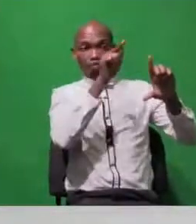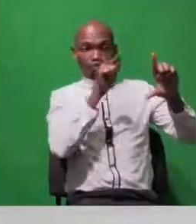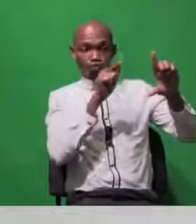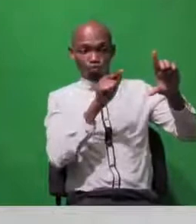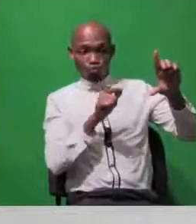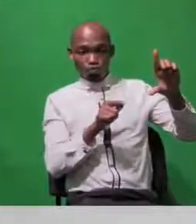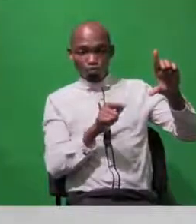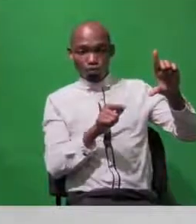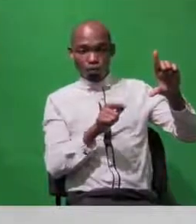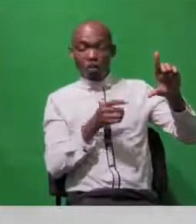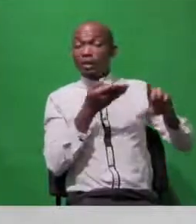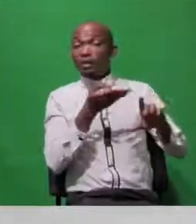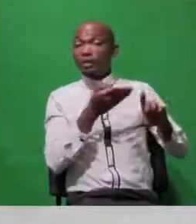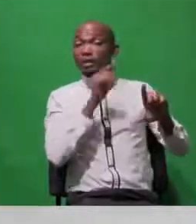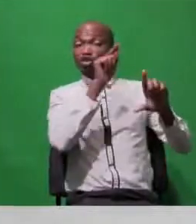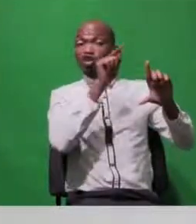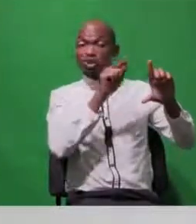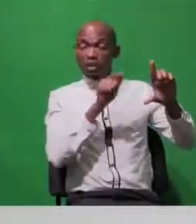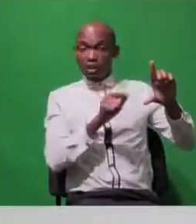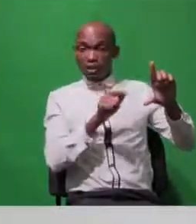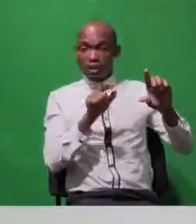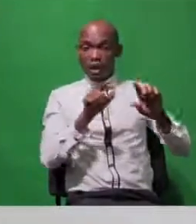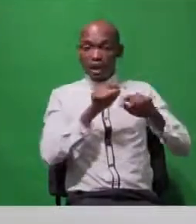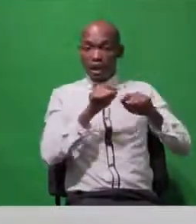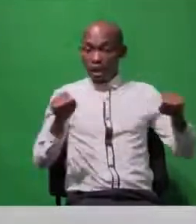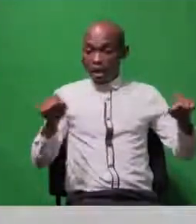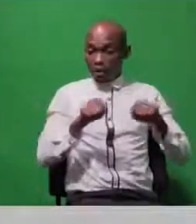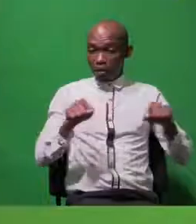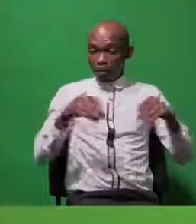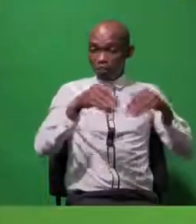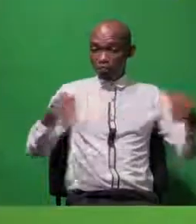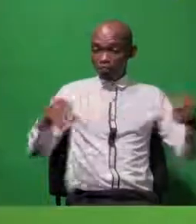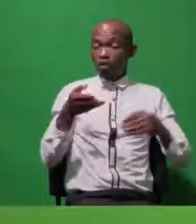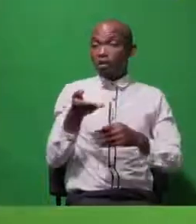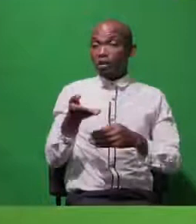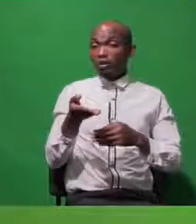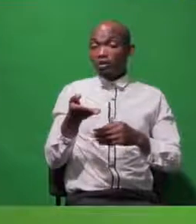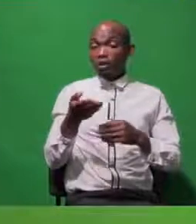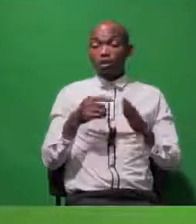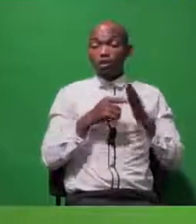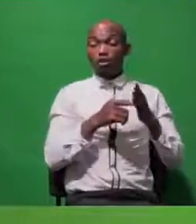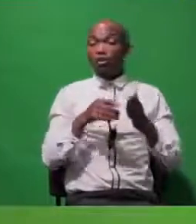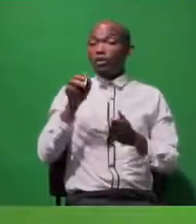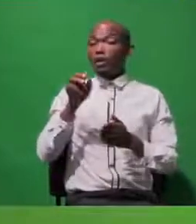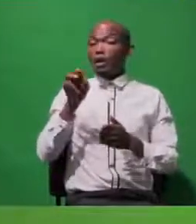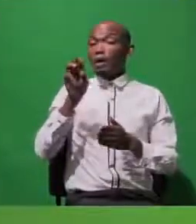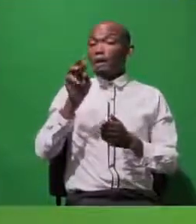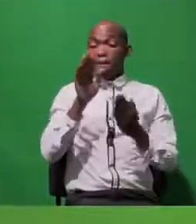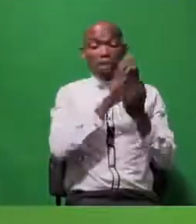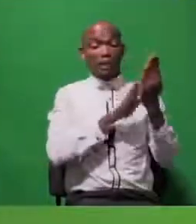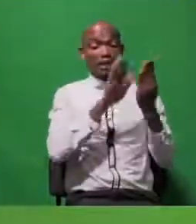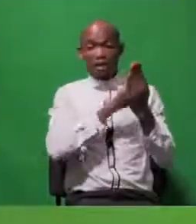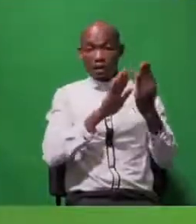The dotted line here represents a mirror. And suppose we have an